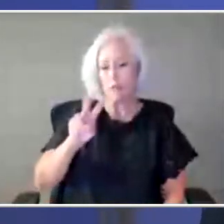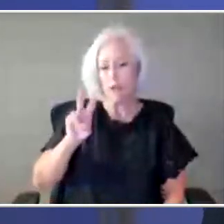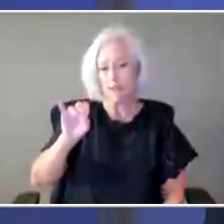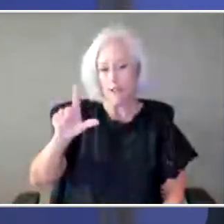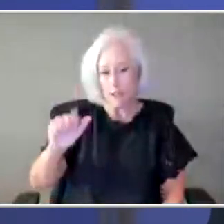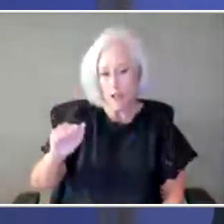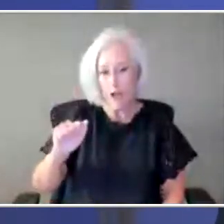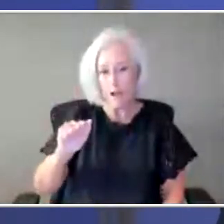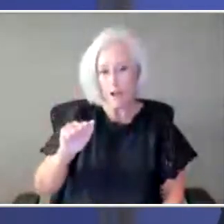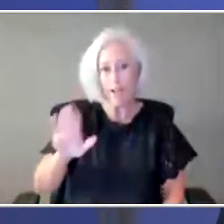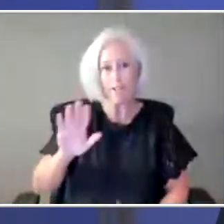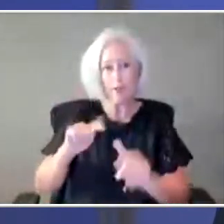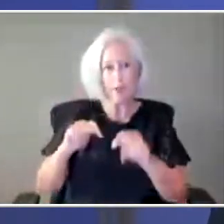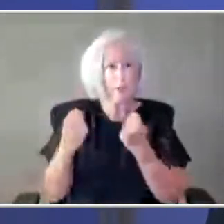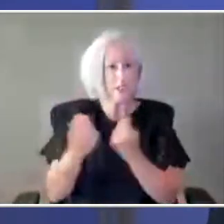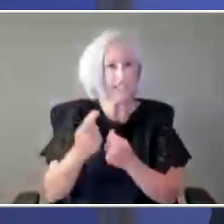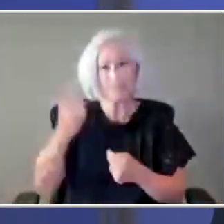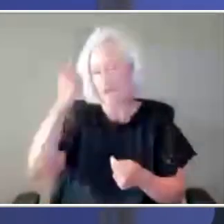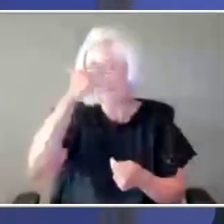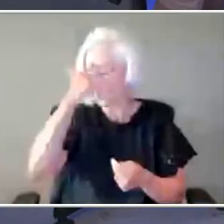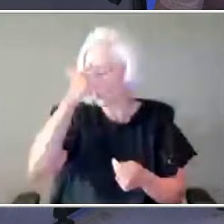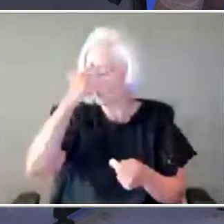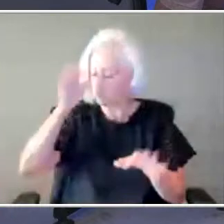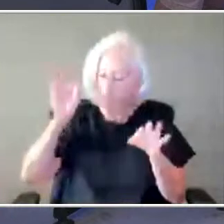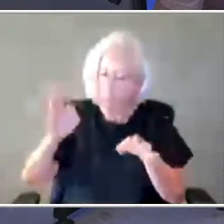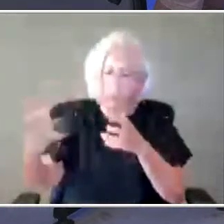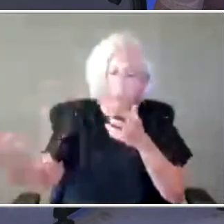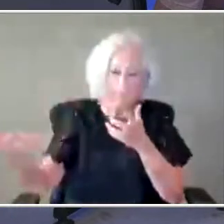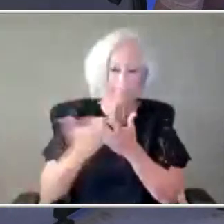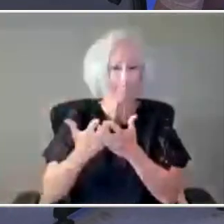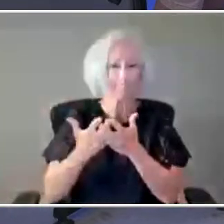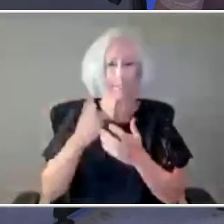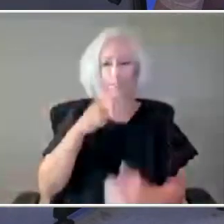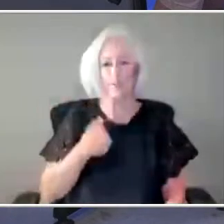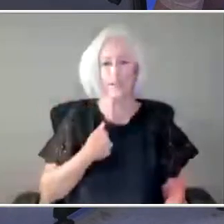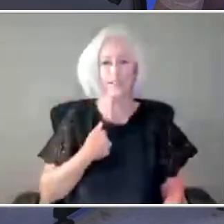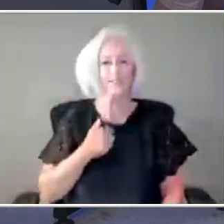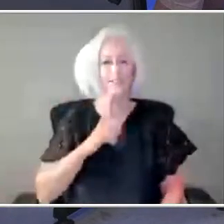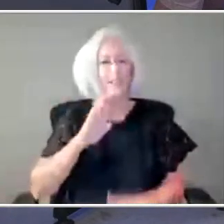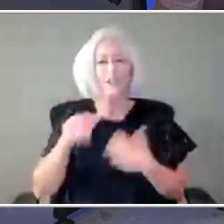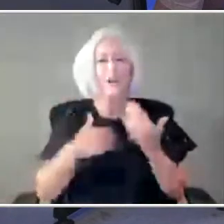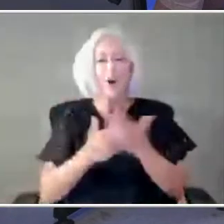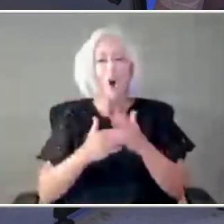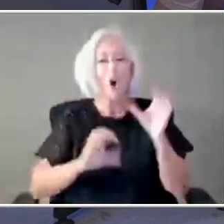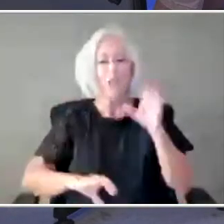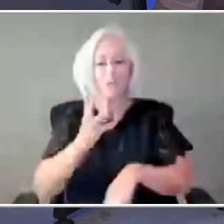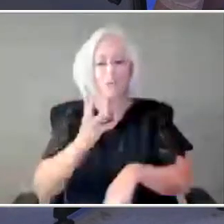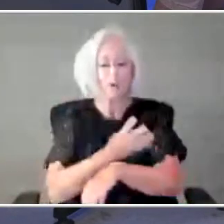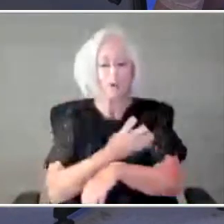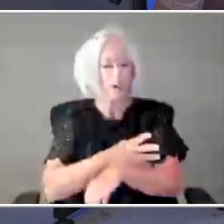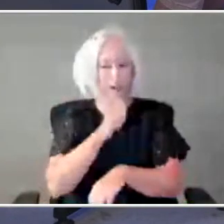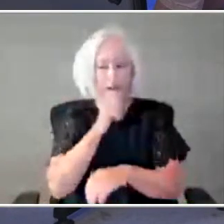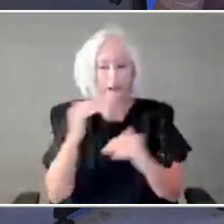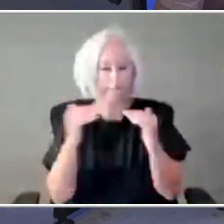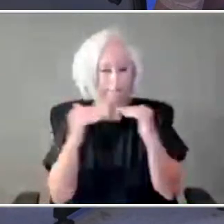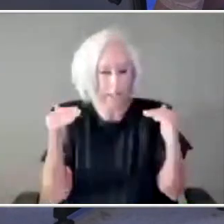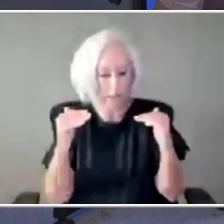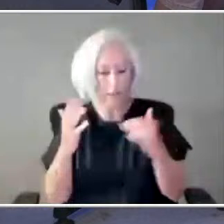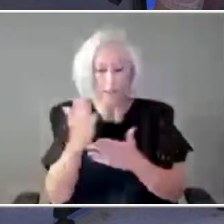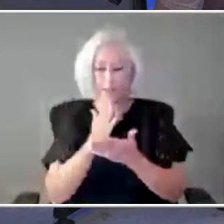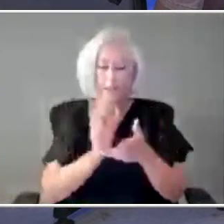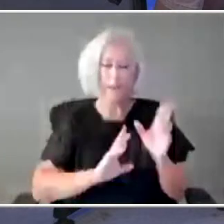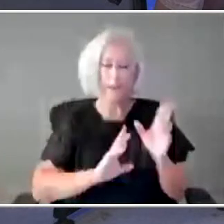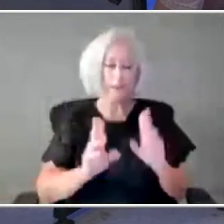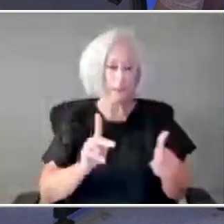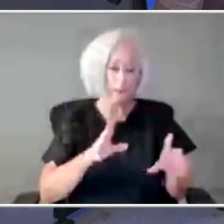didn't even have to think twice about it. All chemo, not created equal. Some guests have a okay bout with it, others not so much. How